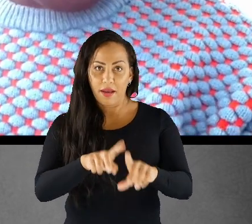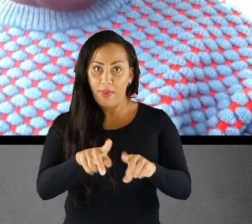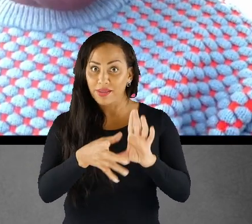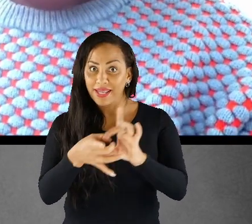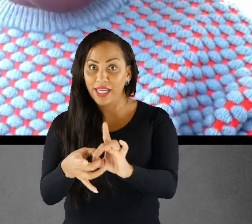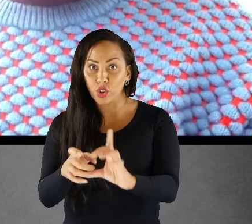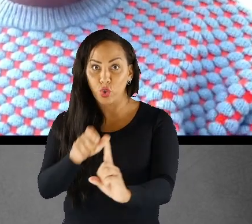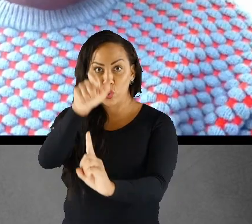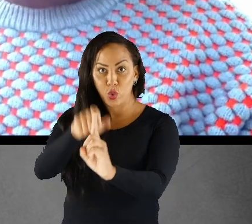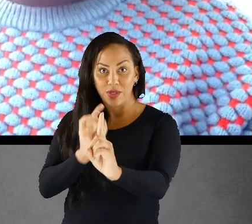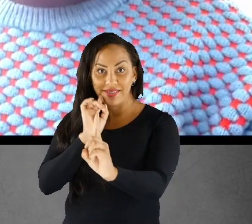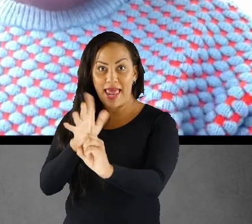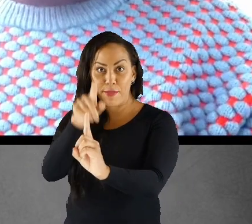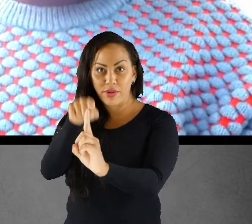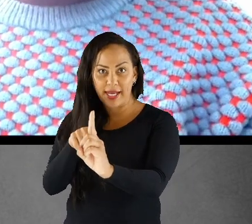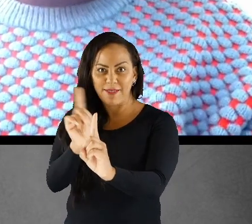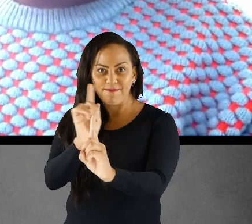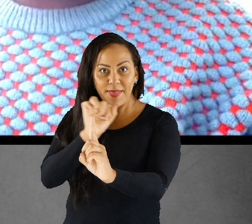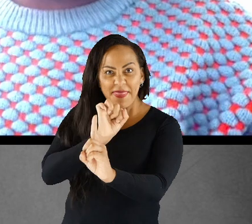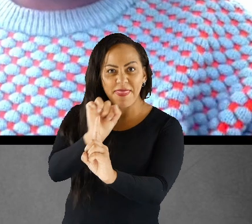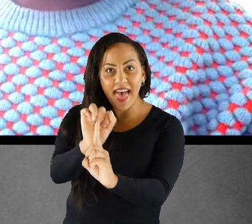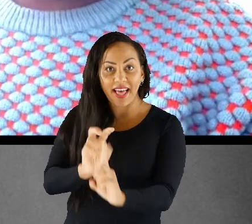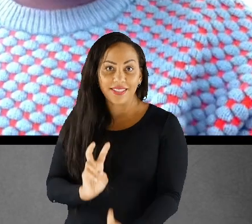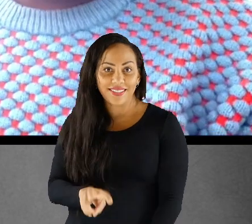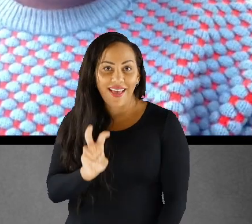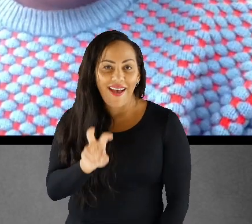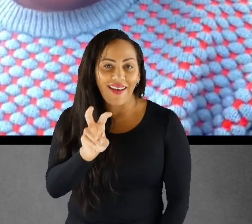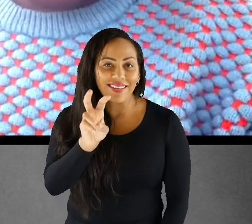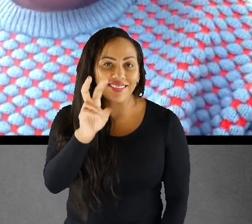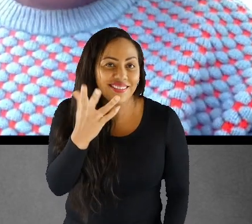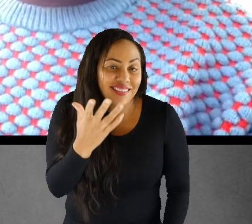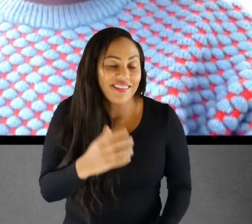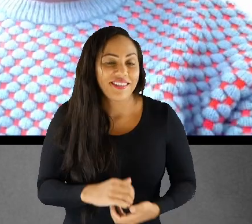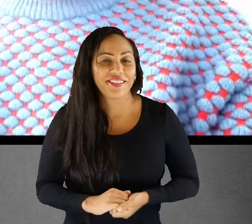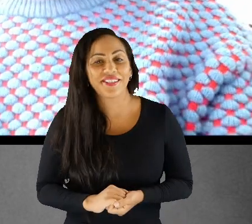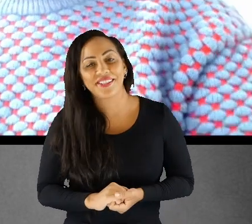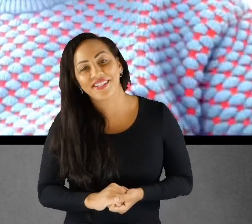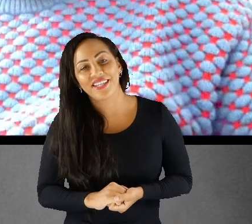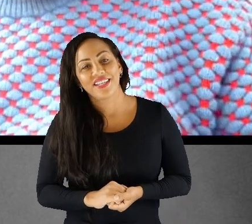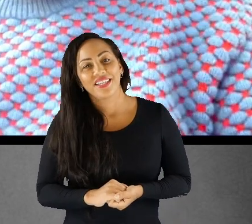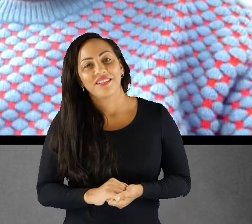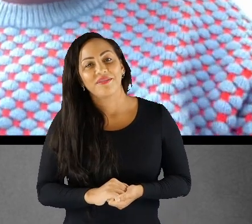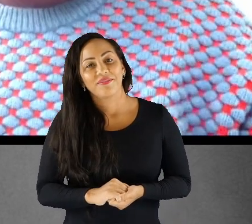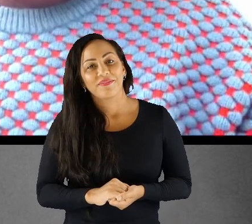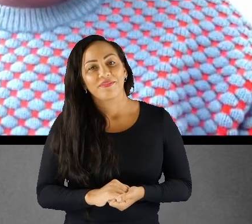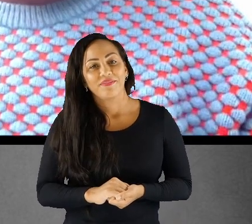but it's not about the celebrity, it's about their stairs. Sure.